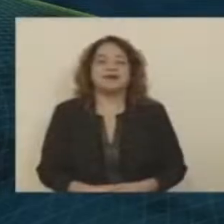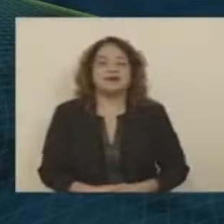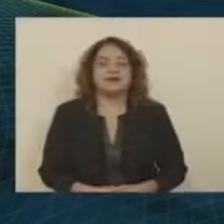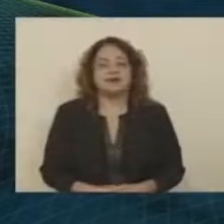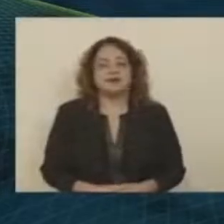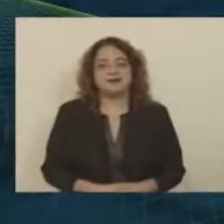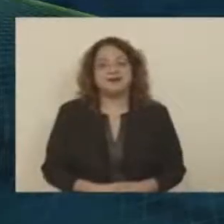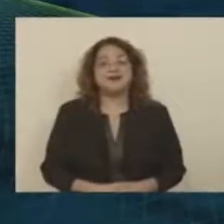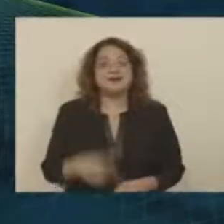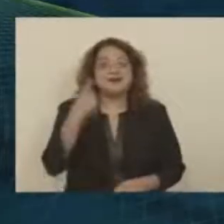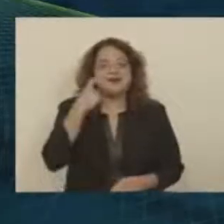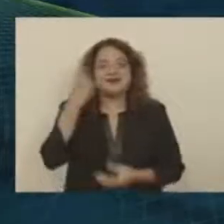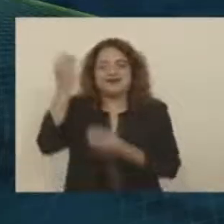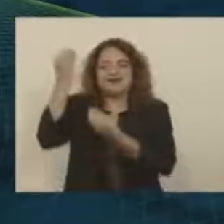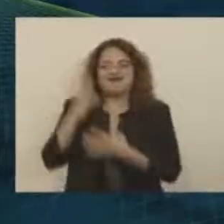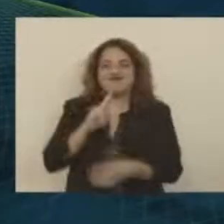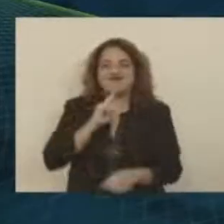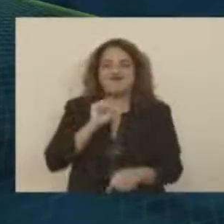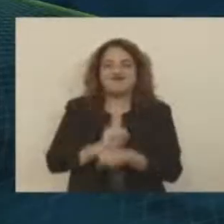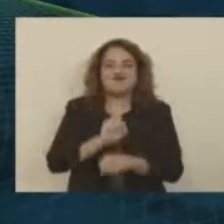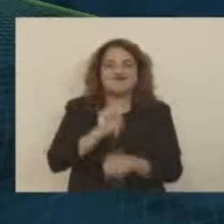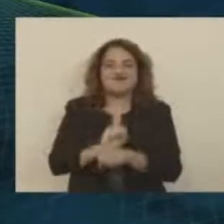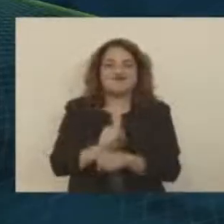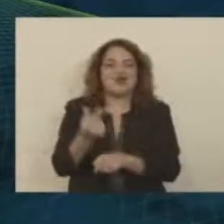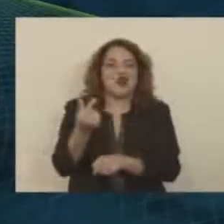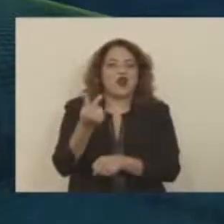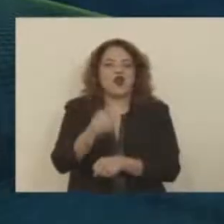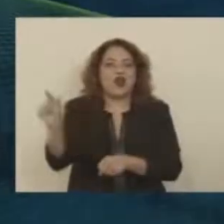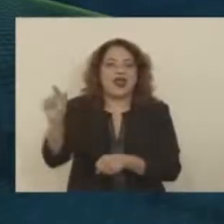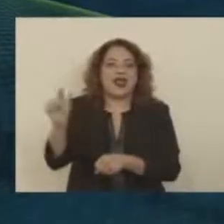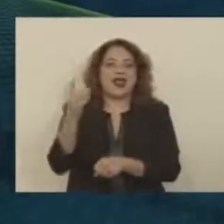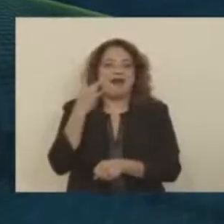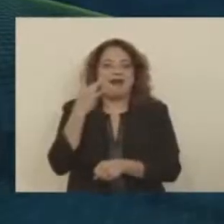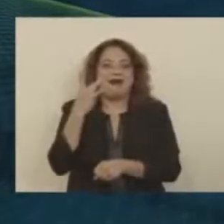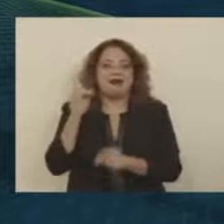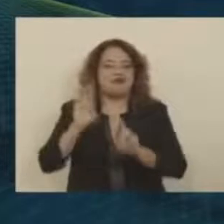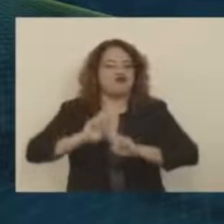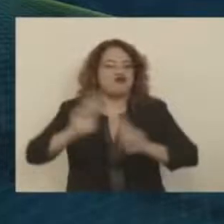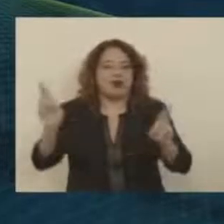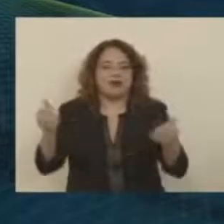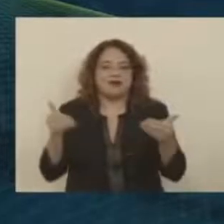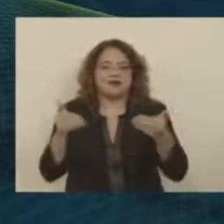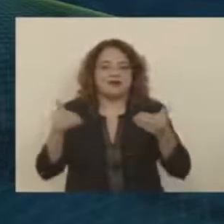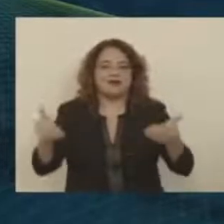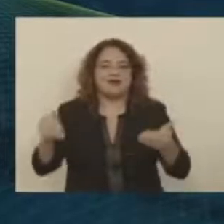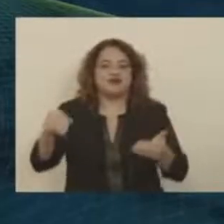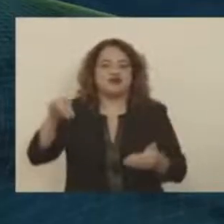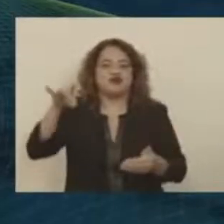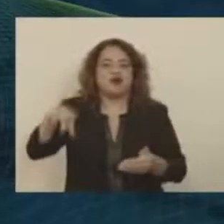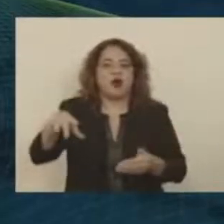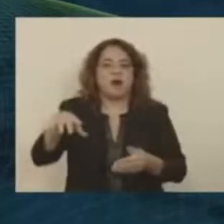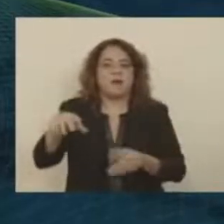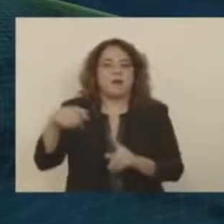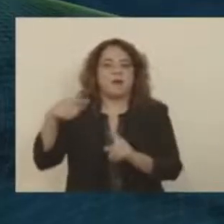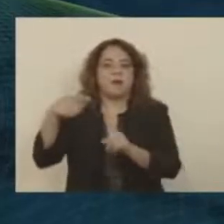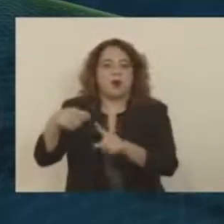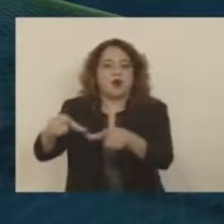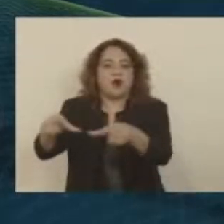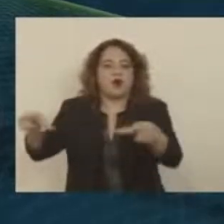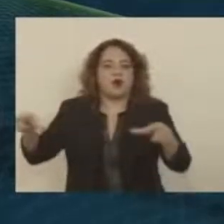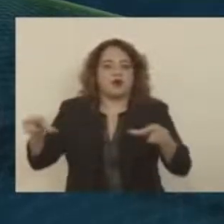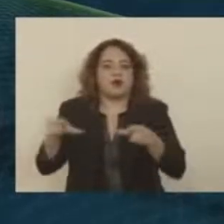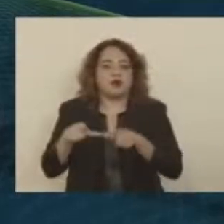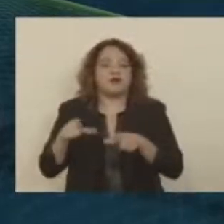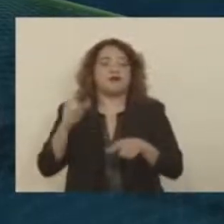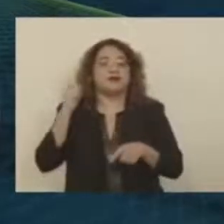We just got confirmation of being green at our drop point. This means that we're ready to go and we're making the turn out and we'll be entering into our terminal